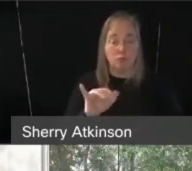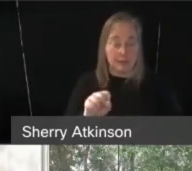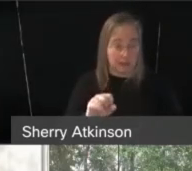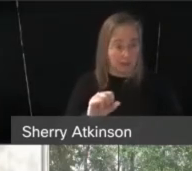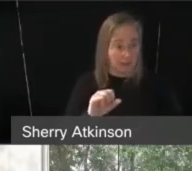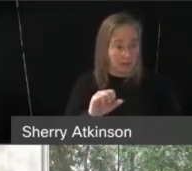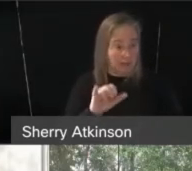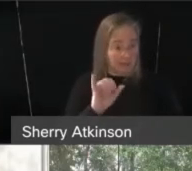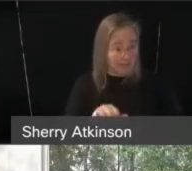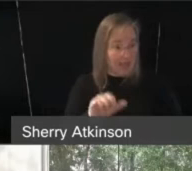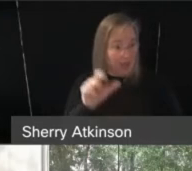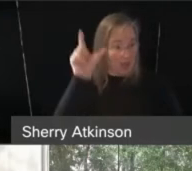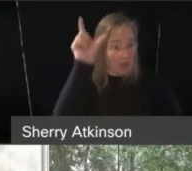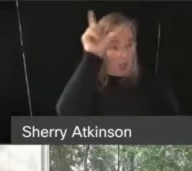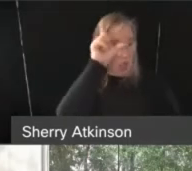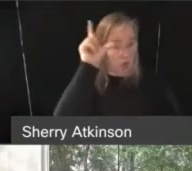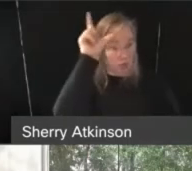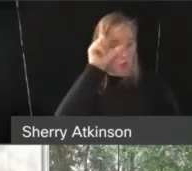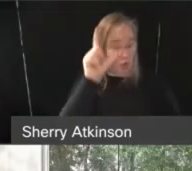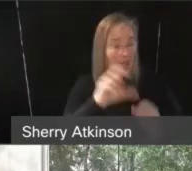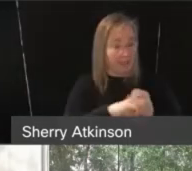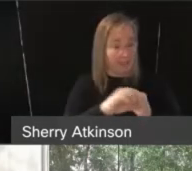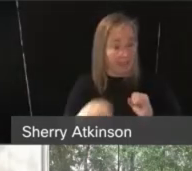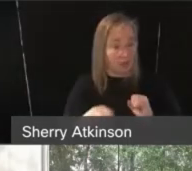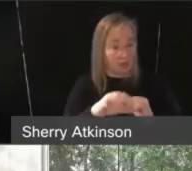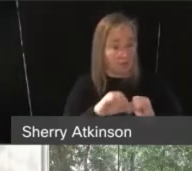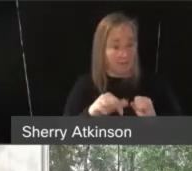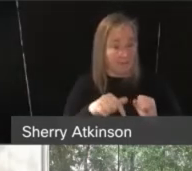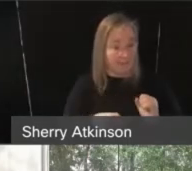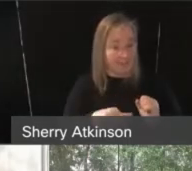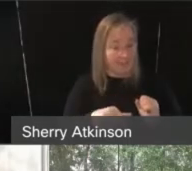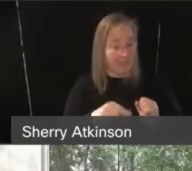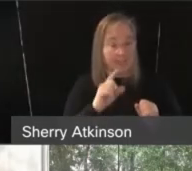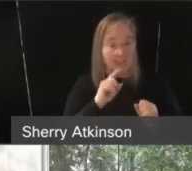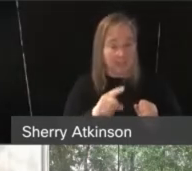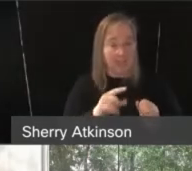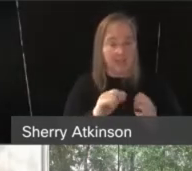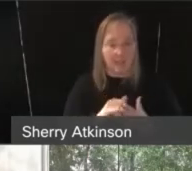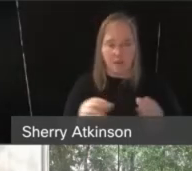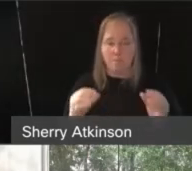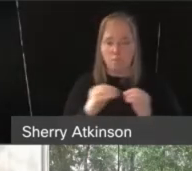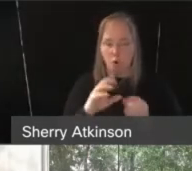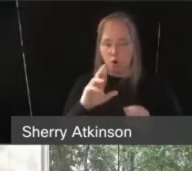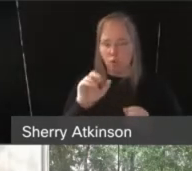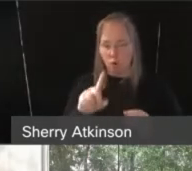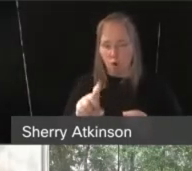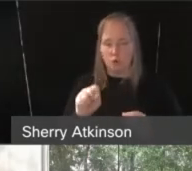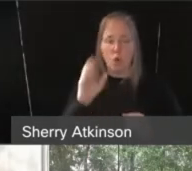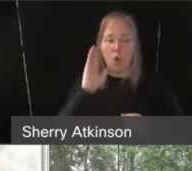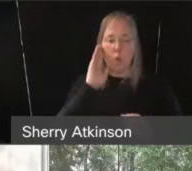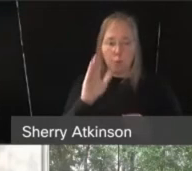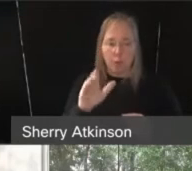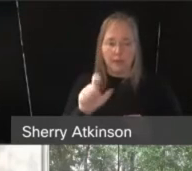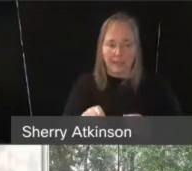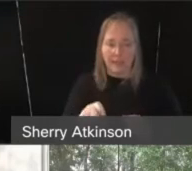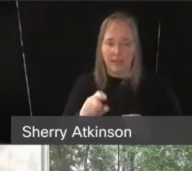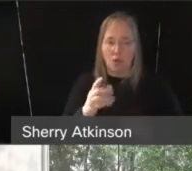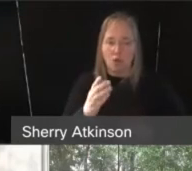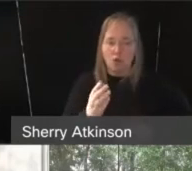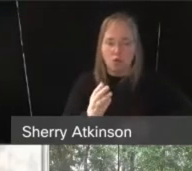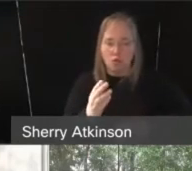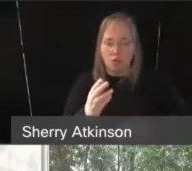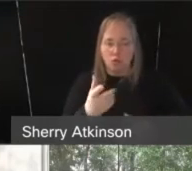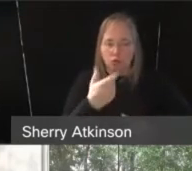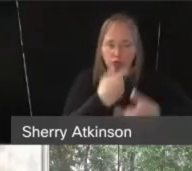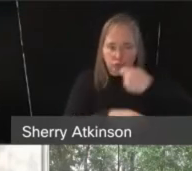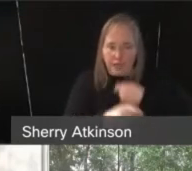a logical extension of this is that more roads will need reconstruction at twice the cost of like the